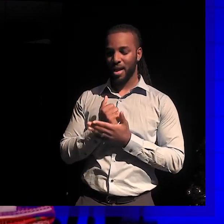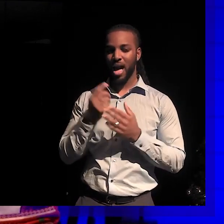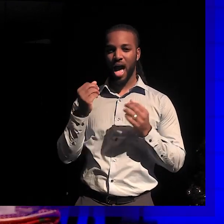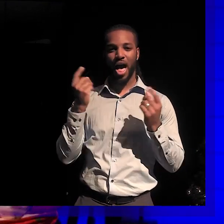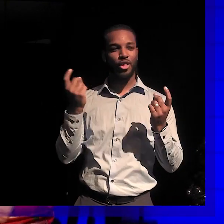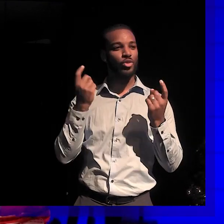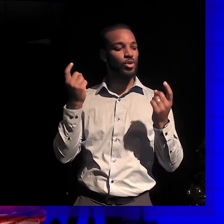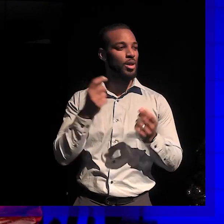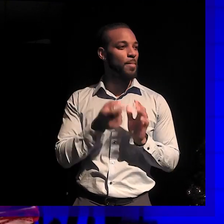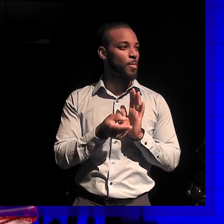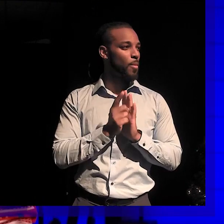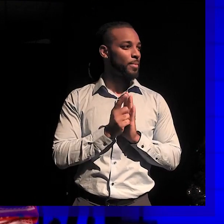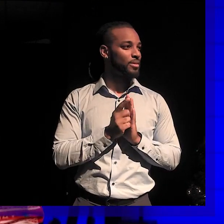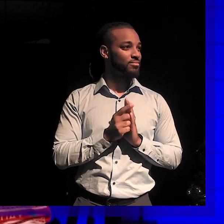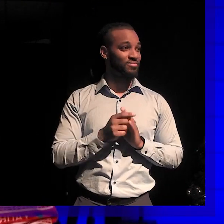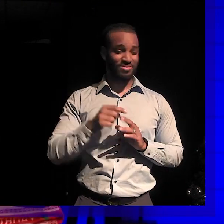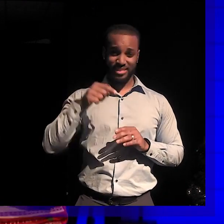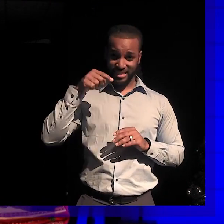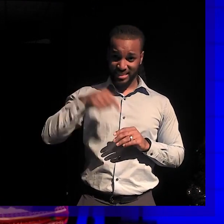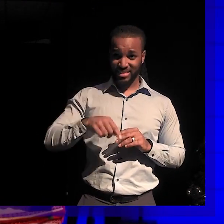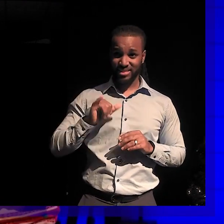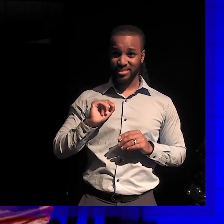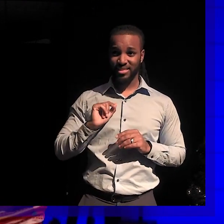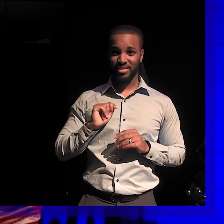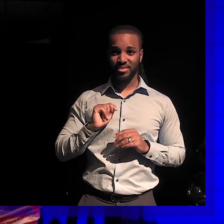This is it.